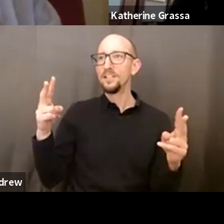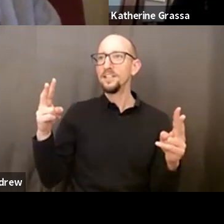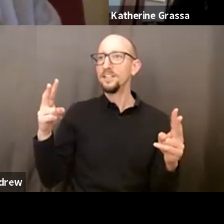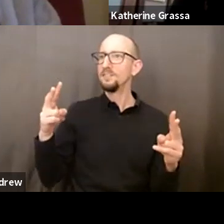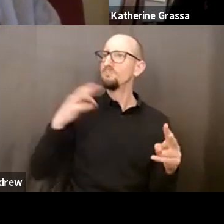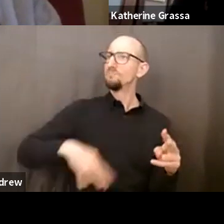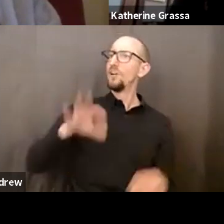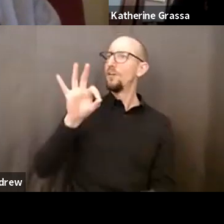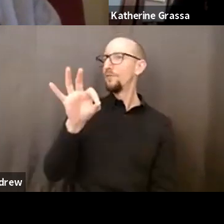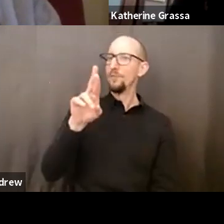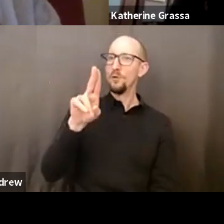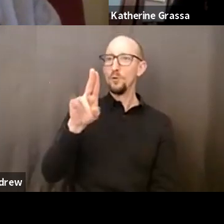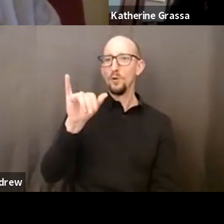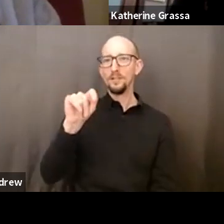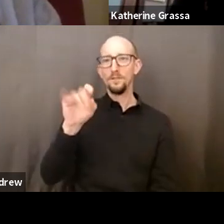meeting.